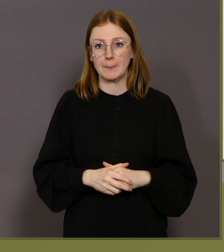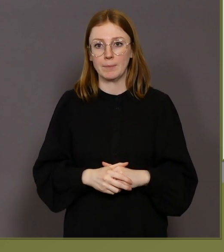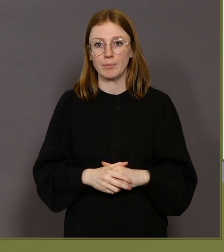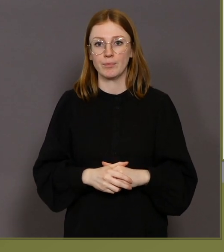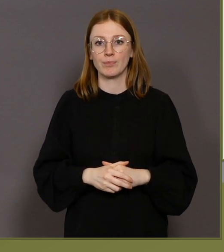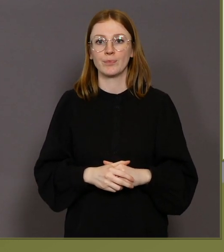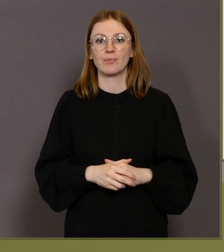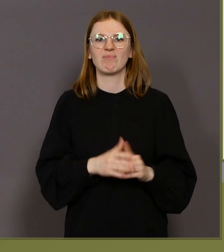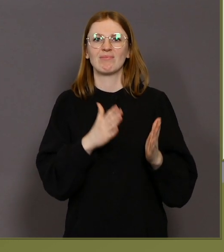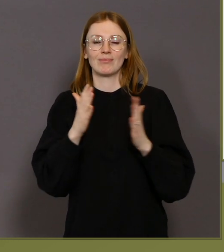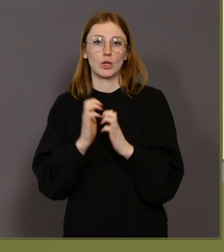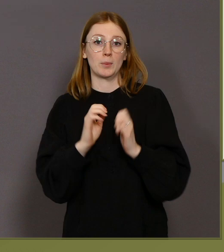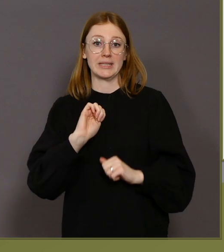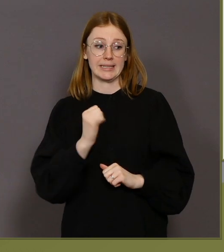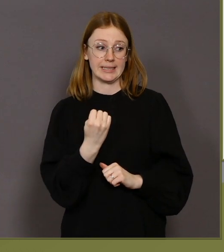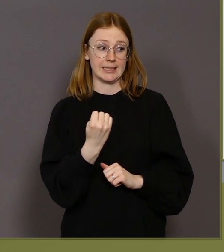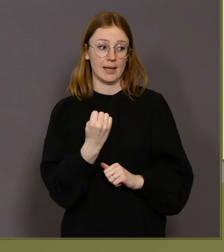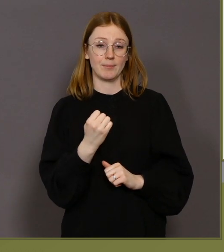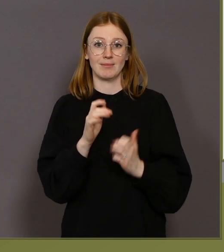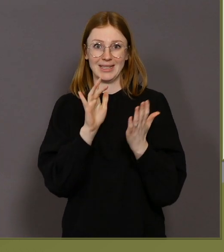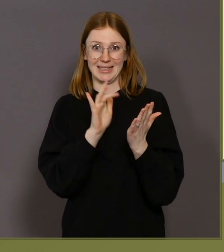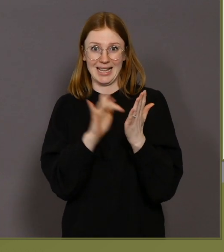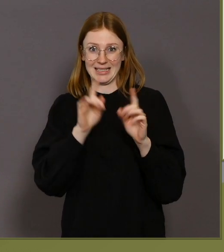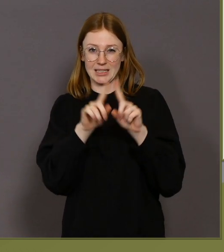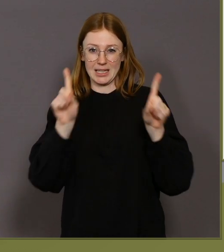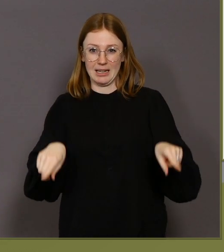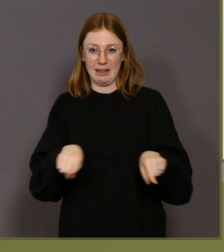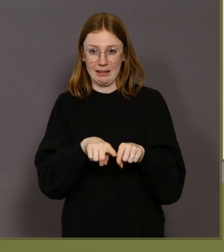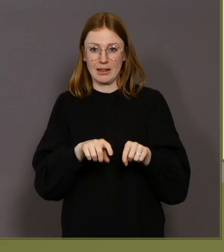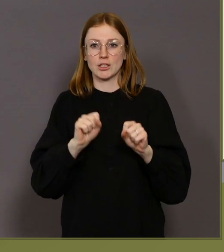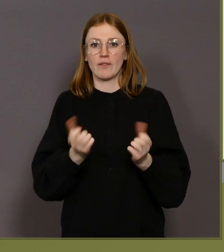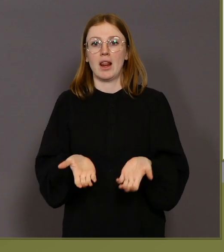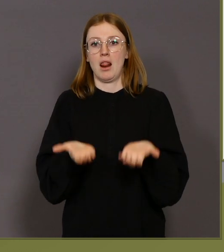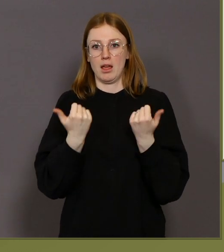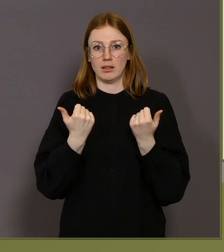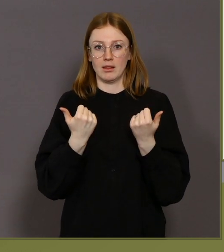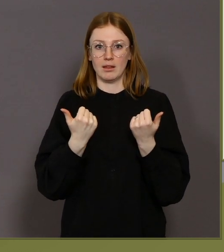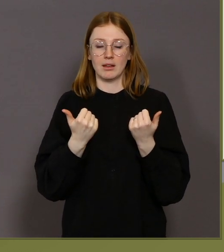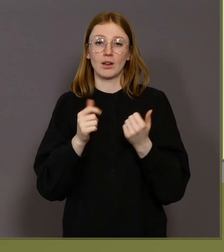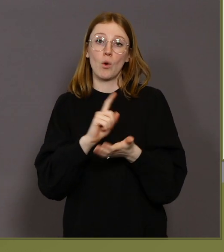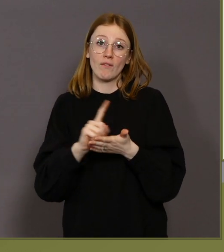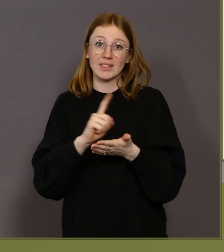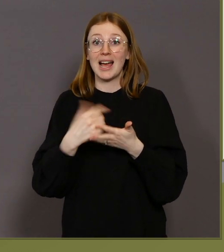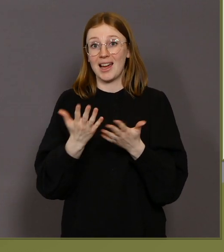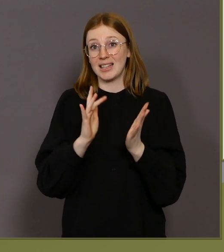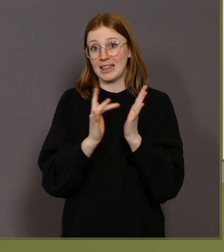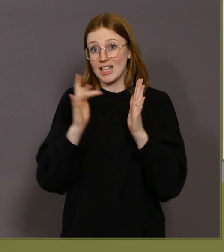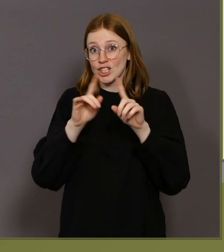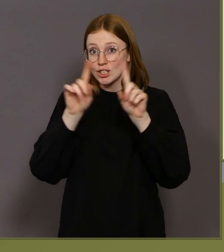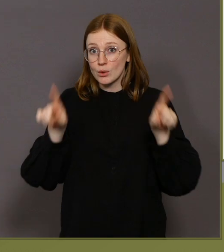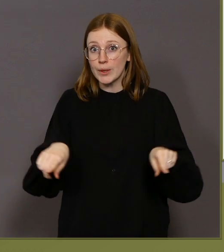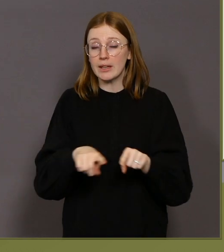The ninth rule is make touchscreen input easy. So on self-service terminals, usually we have a touchscreen and there are some